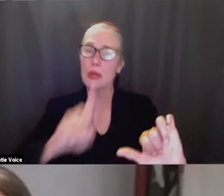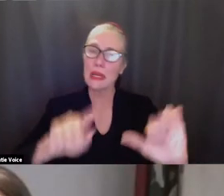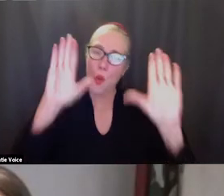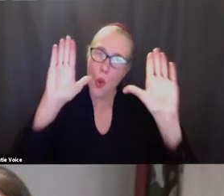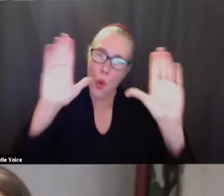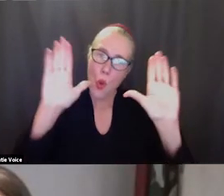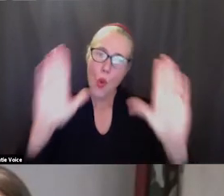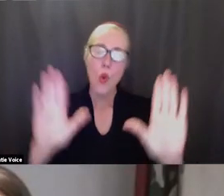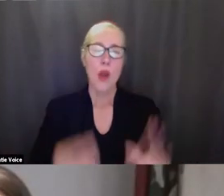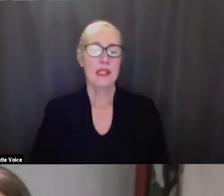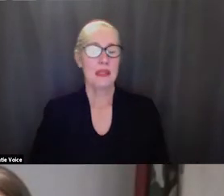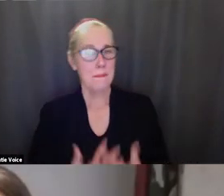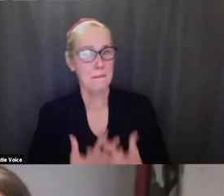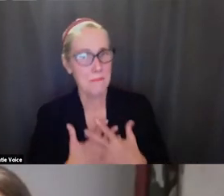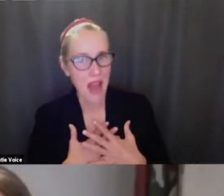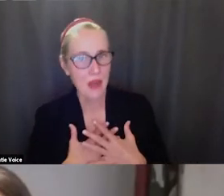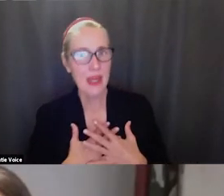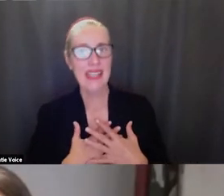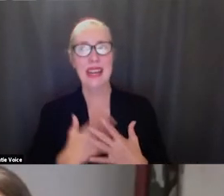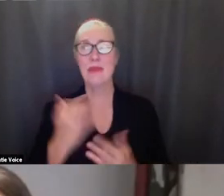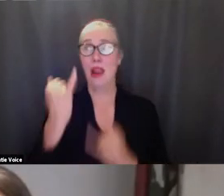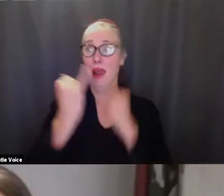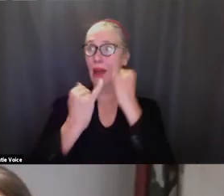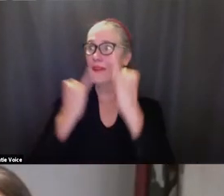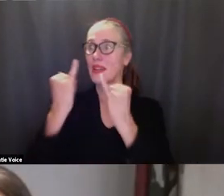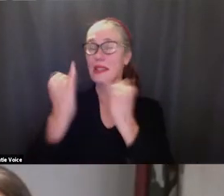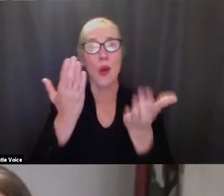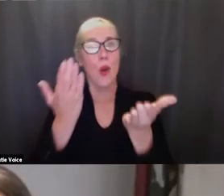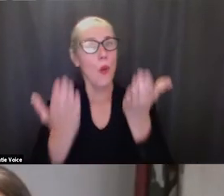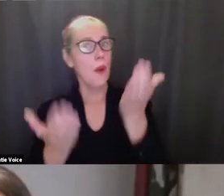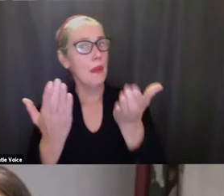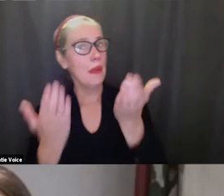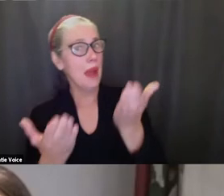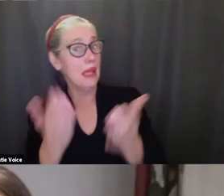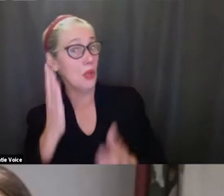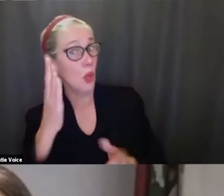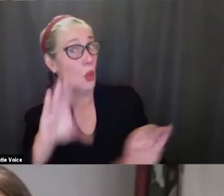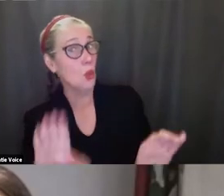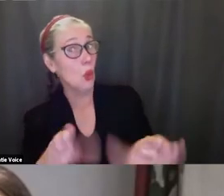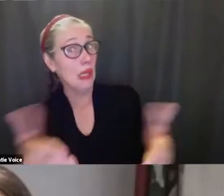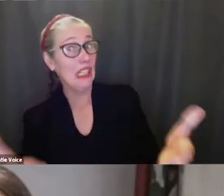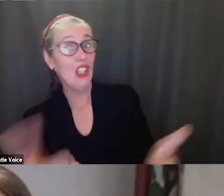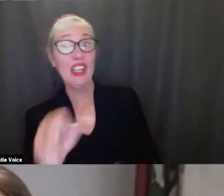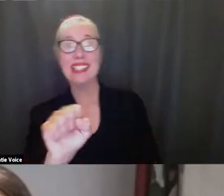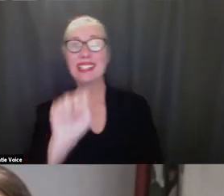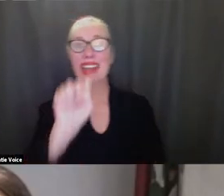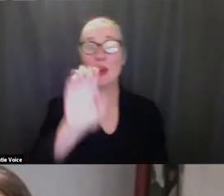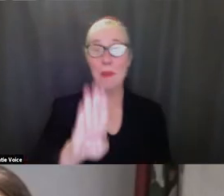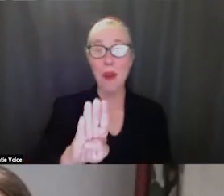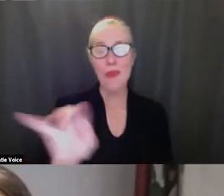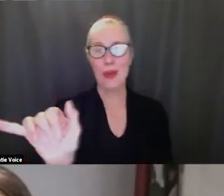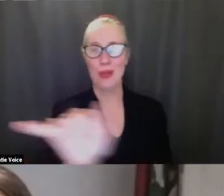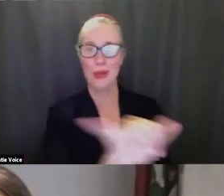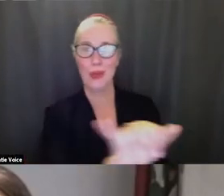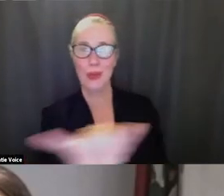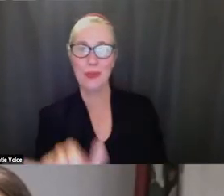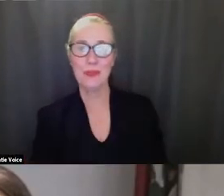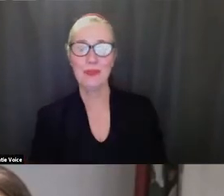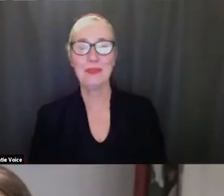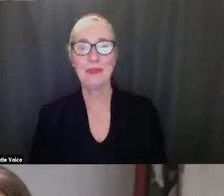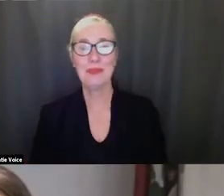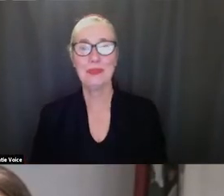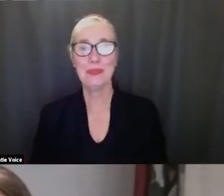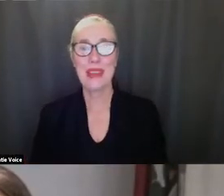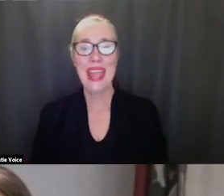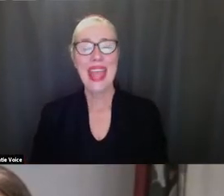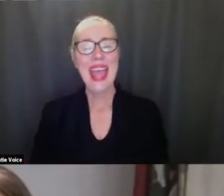truly inspiring and gave me lots of ideas of what we might someday do here in santa barbara too and finally i just wanted to let